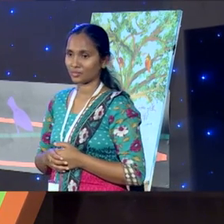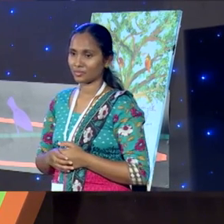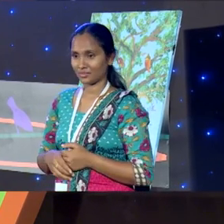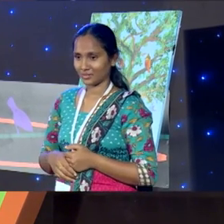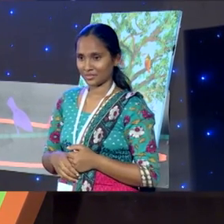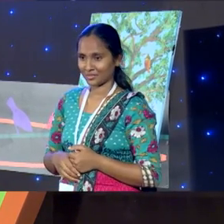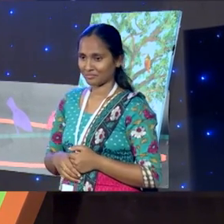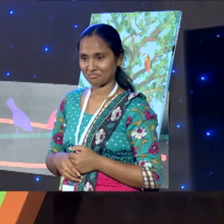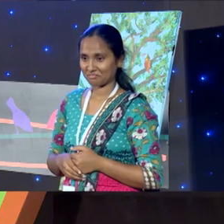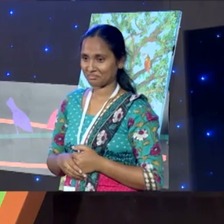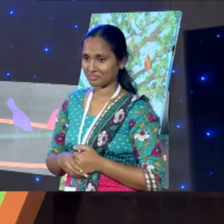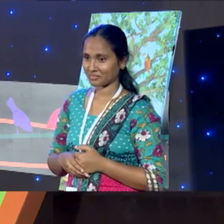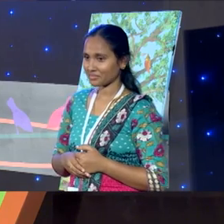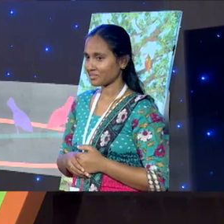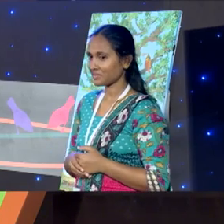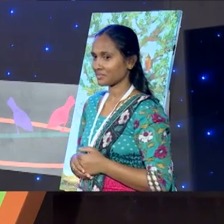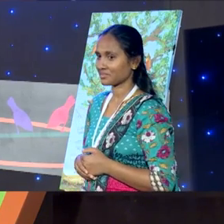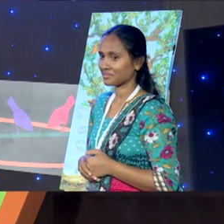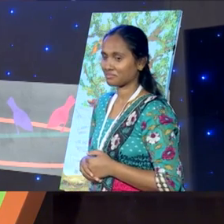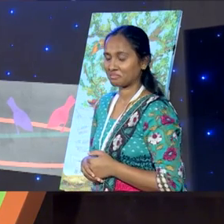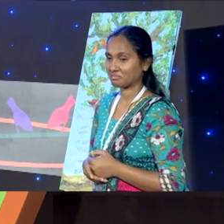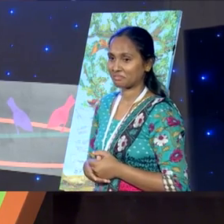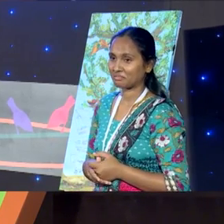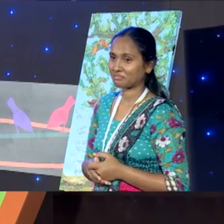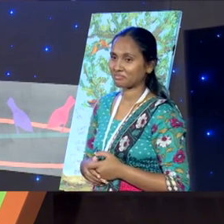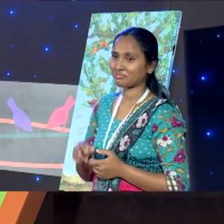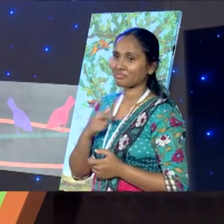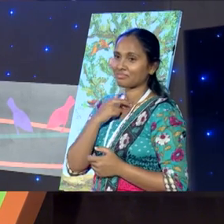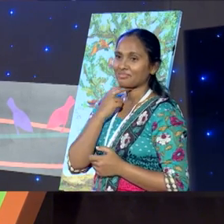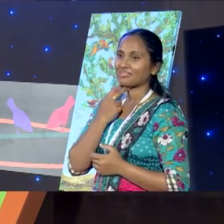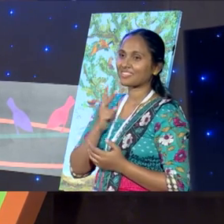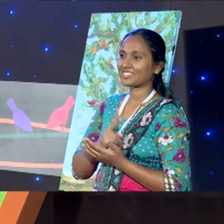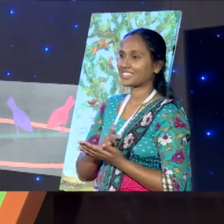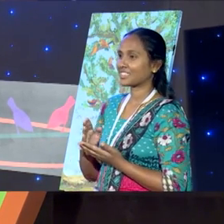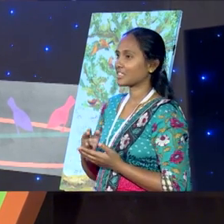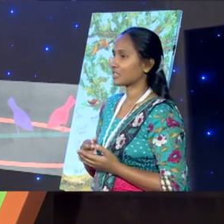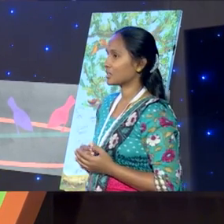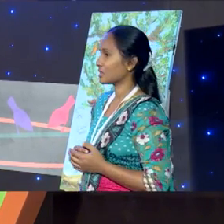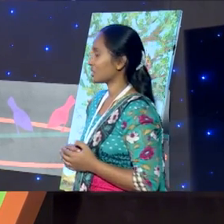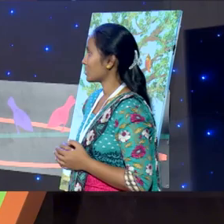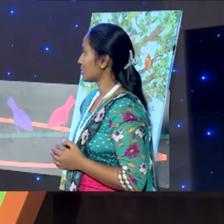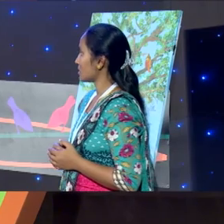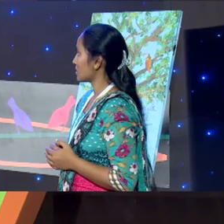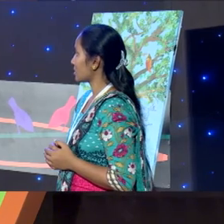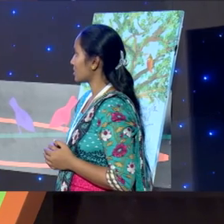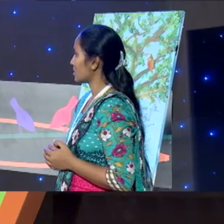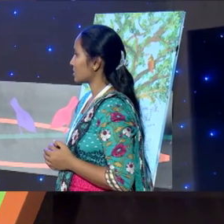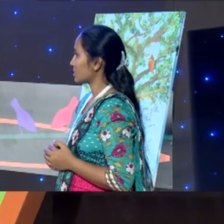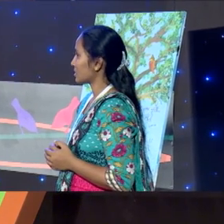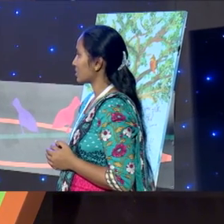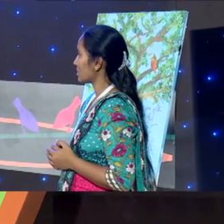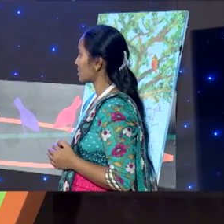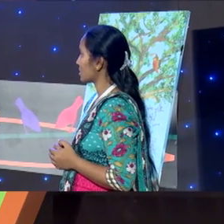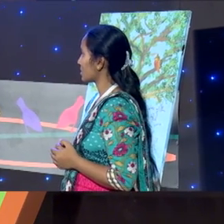So after completing my sound engineering, I came back and I set up my own recording studio, and I ran that